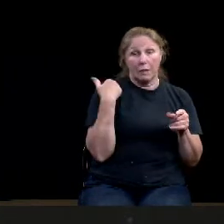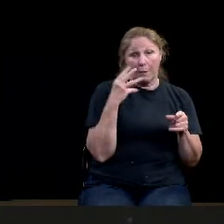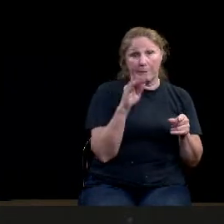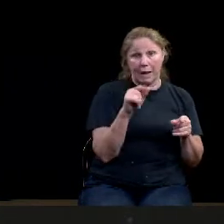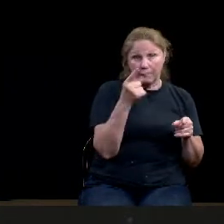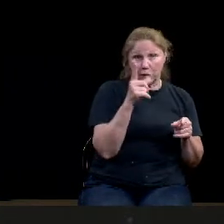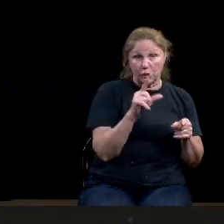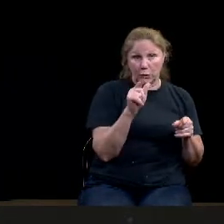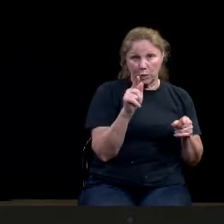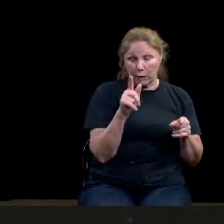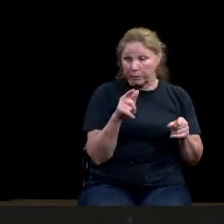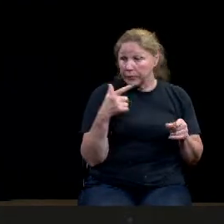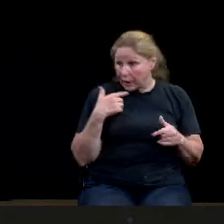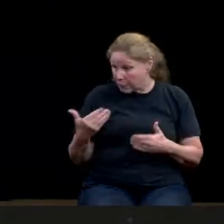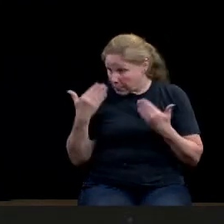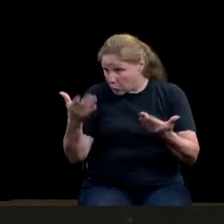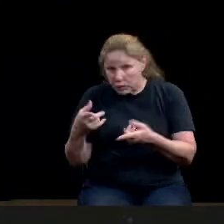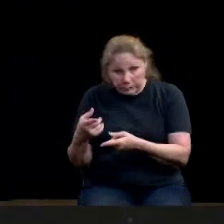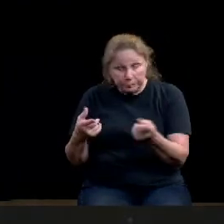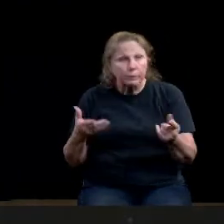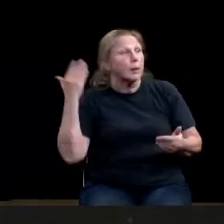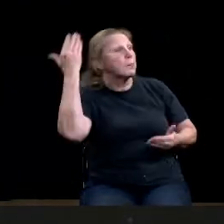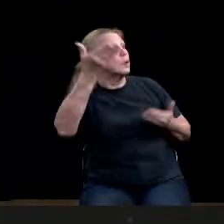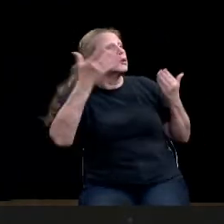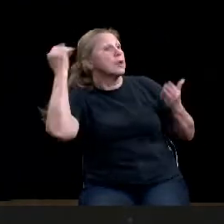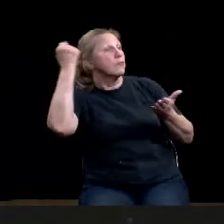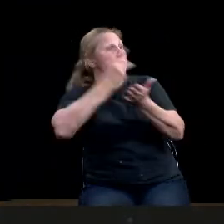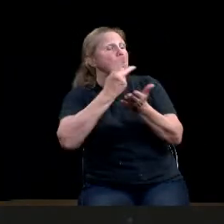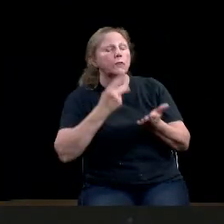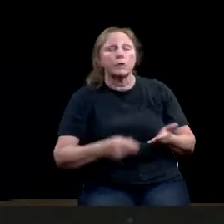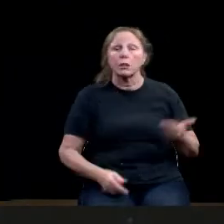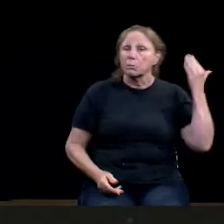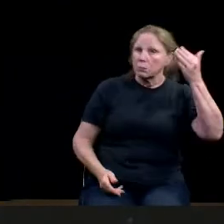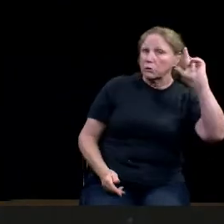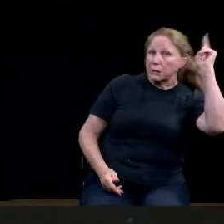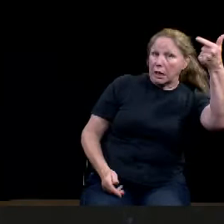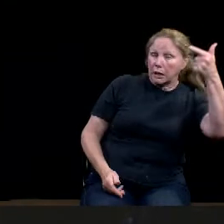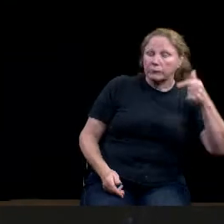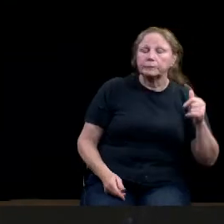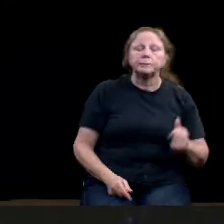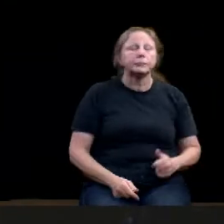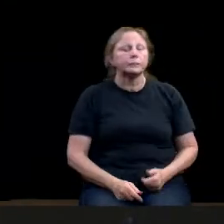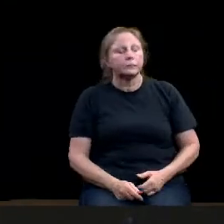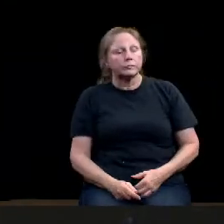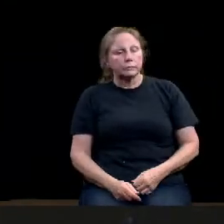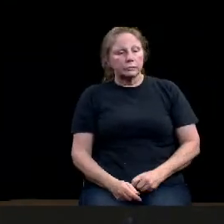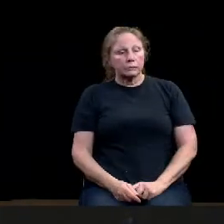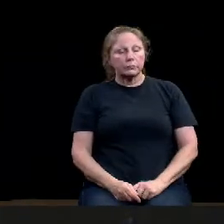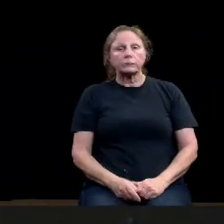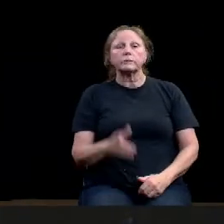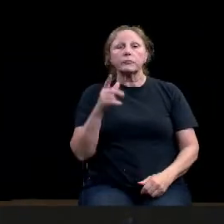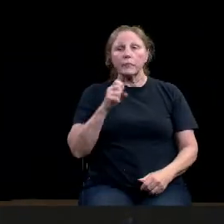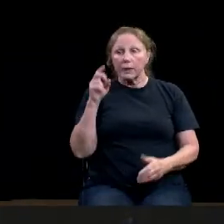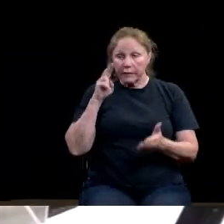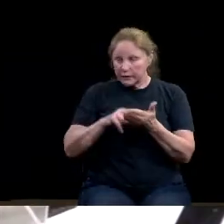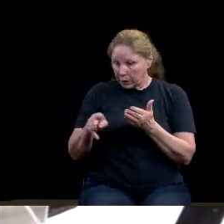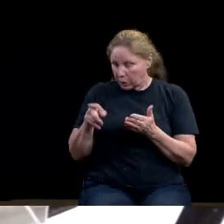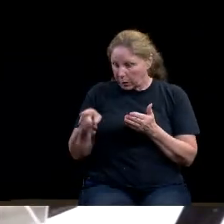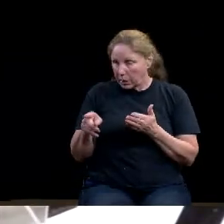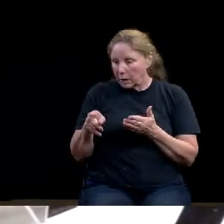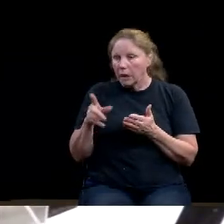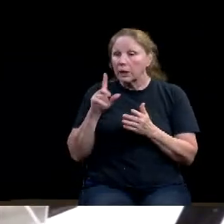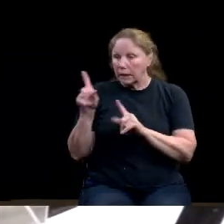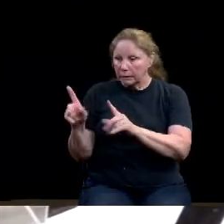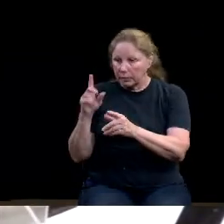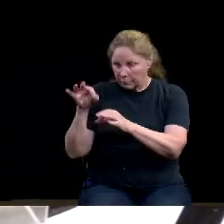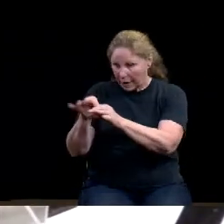City Secretary, please poll the council. Certainly, there's some motion language, I think, that was placed at your spot that may